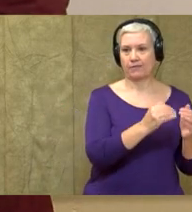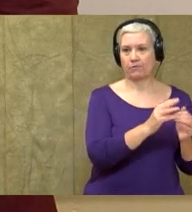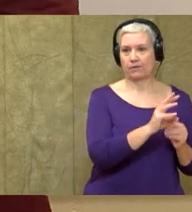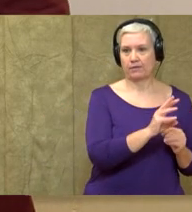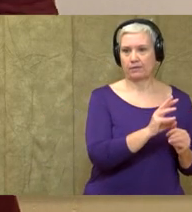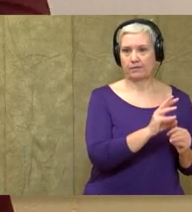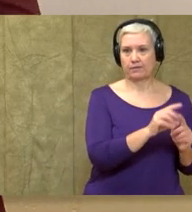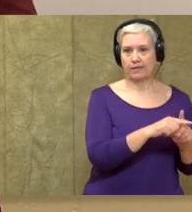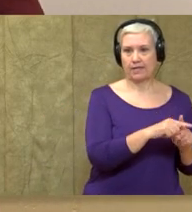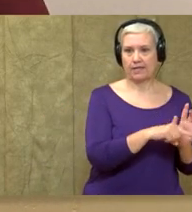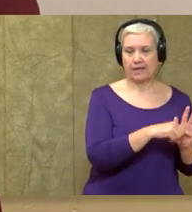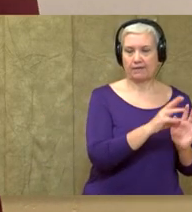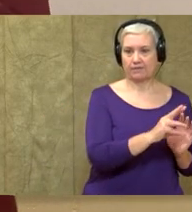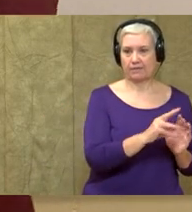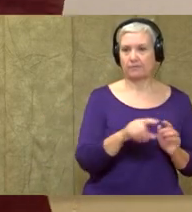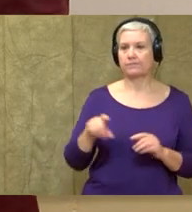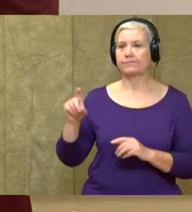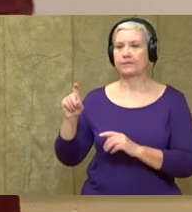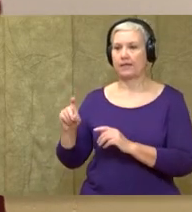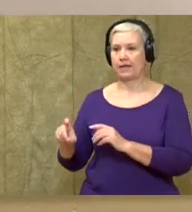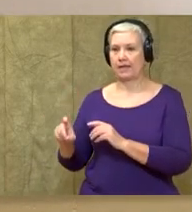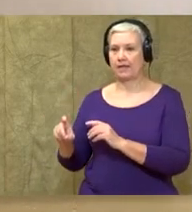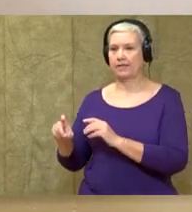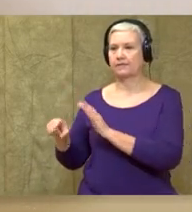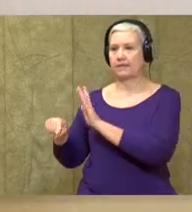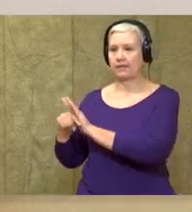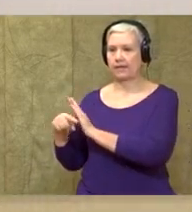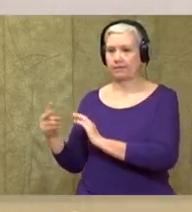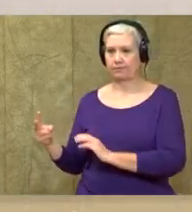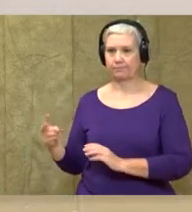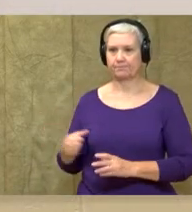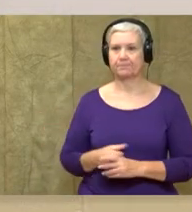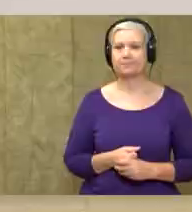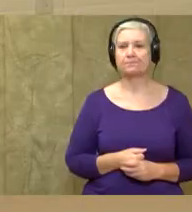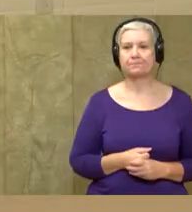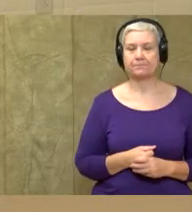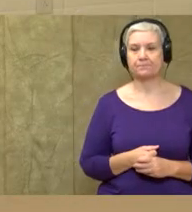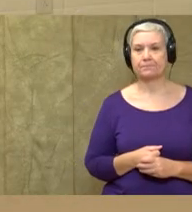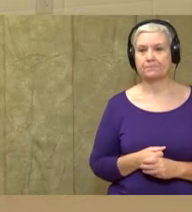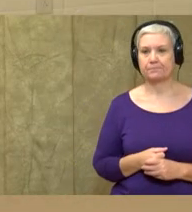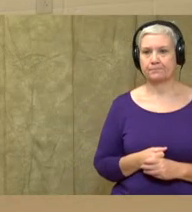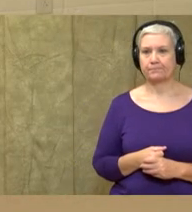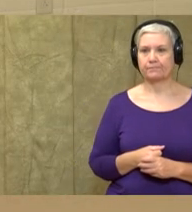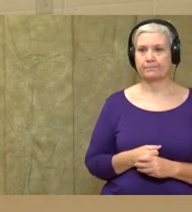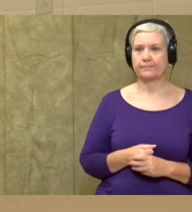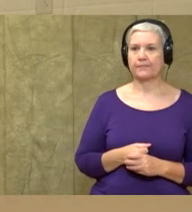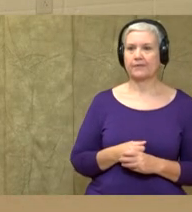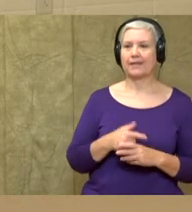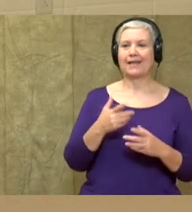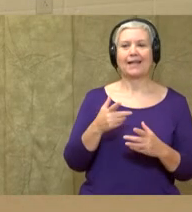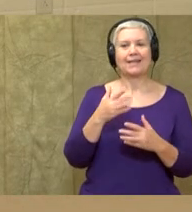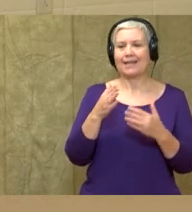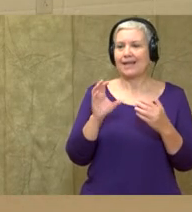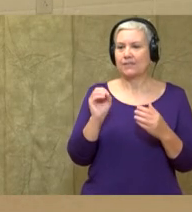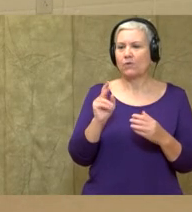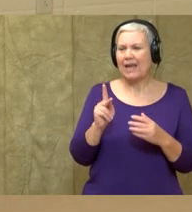or negative 2. But again, this structure, the fact that I'm no longer set equal to